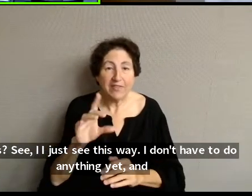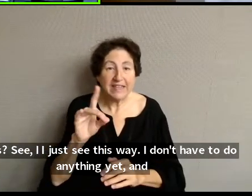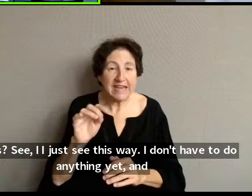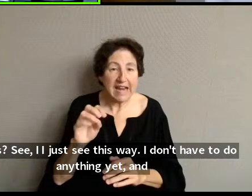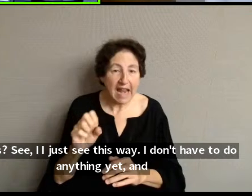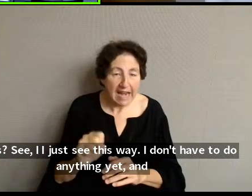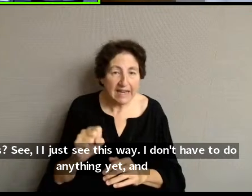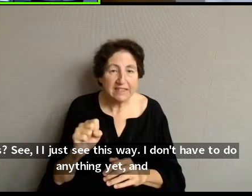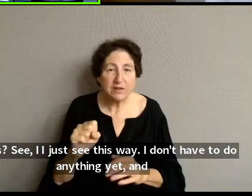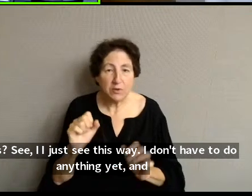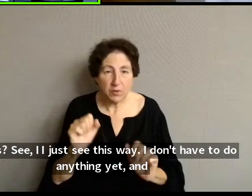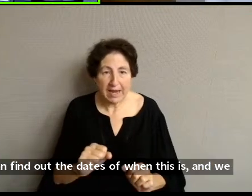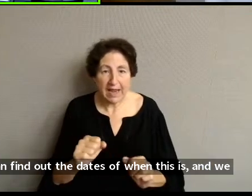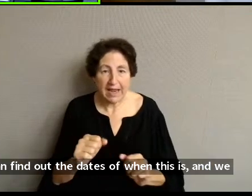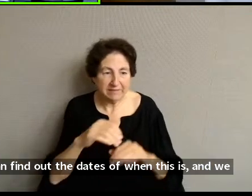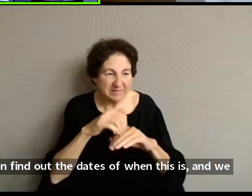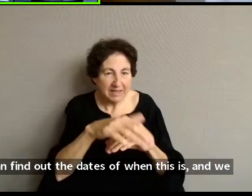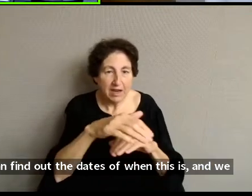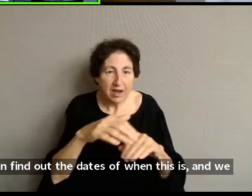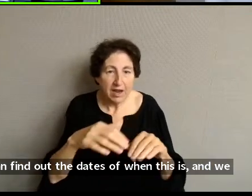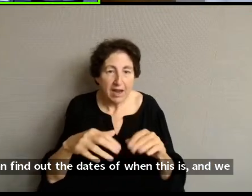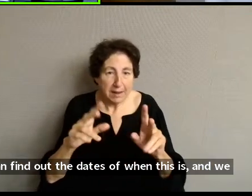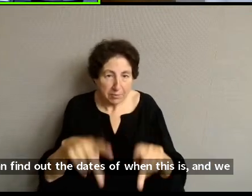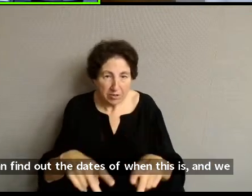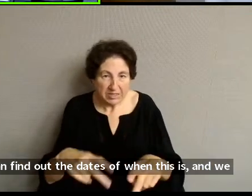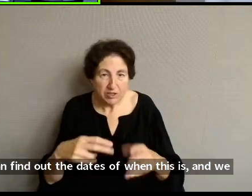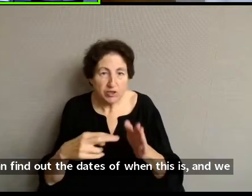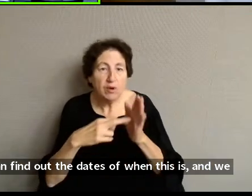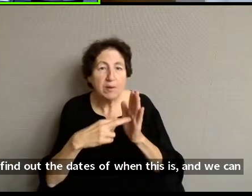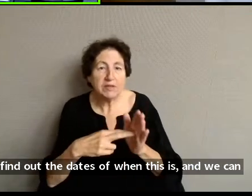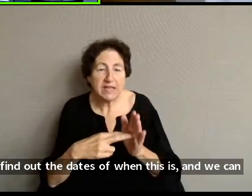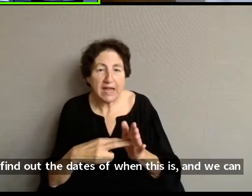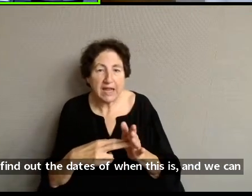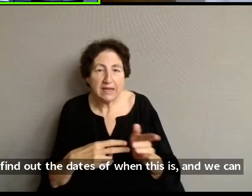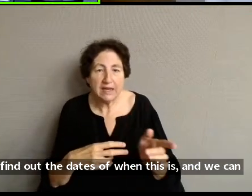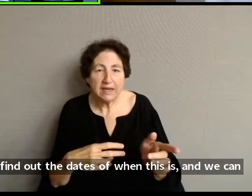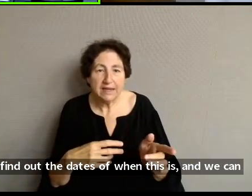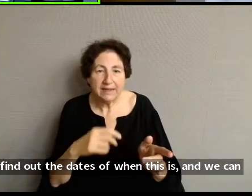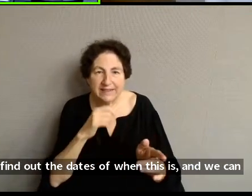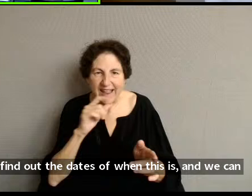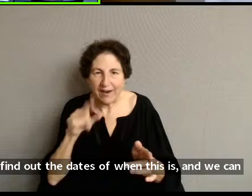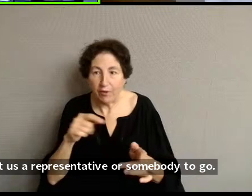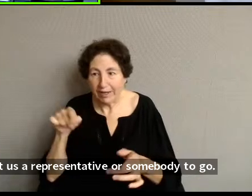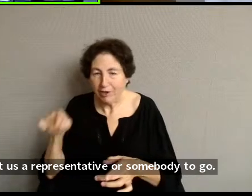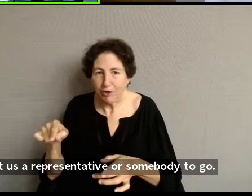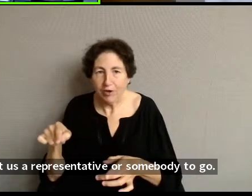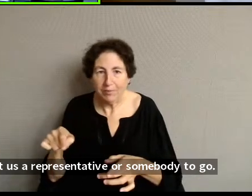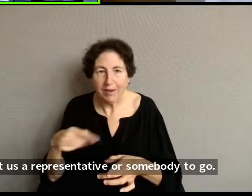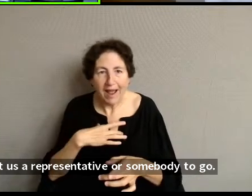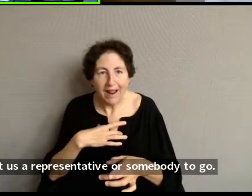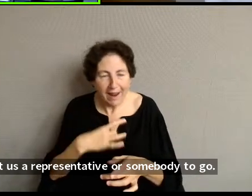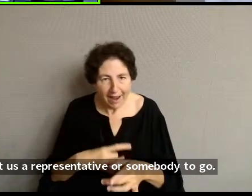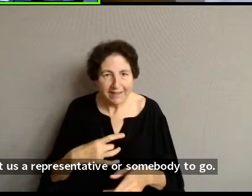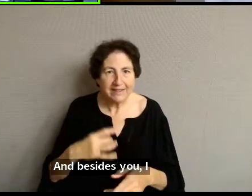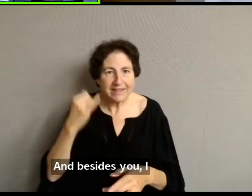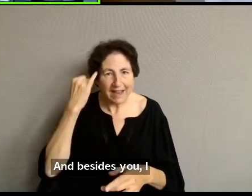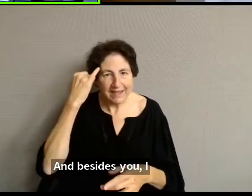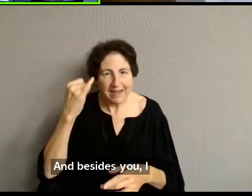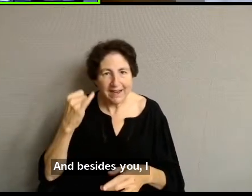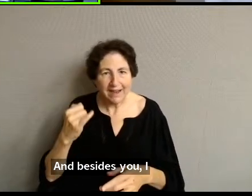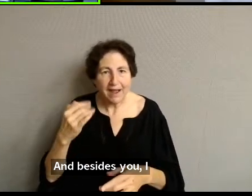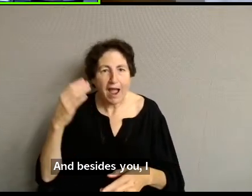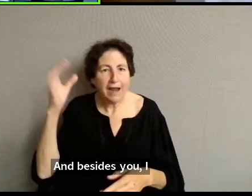this is, and we can get us a representative or somebody to go. And besides you, I like this idea. I just didn't